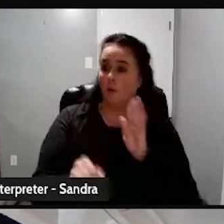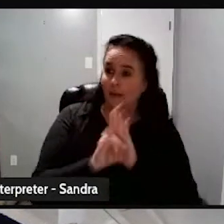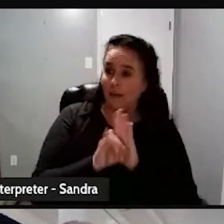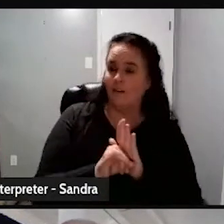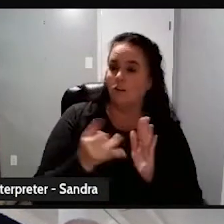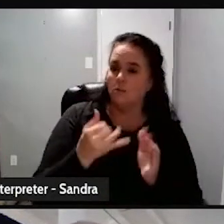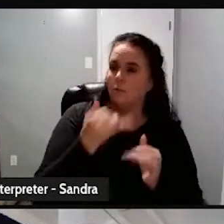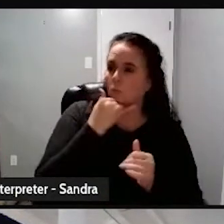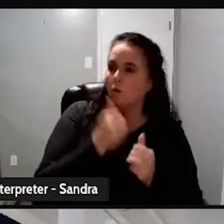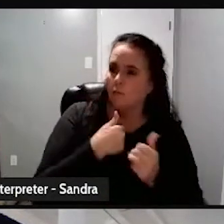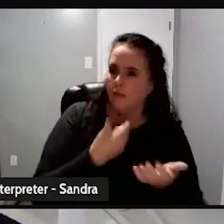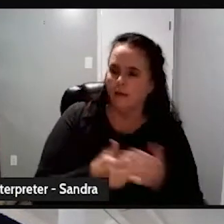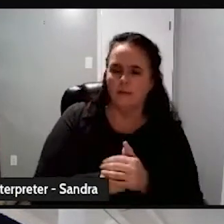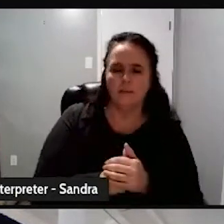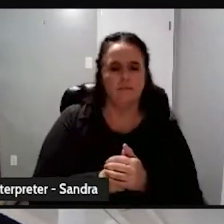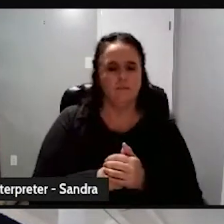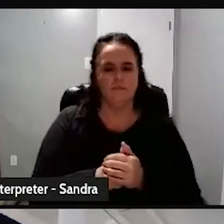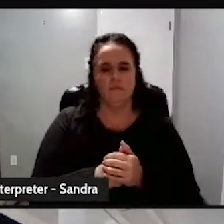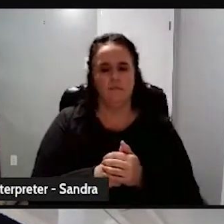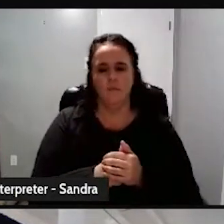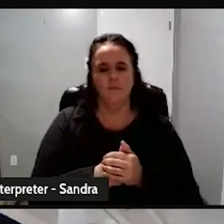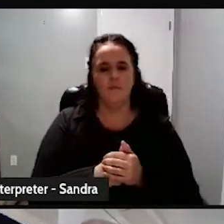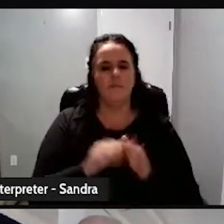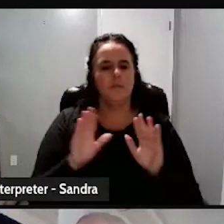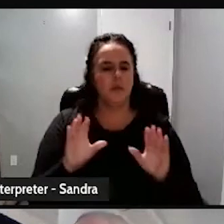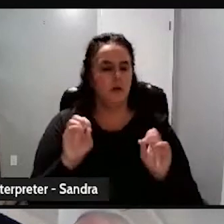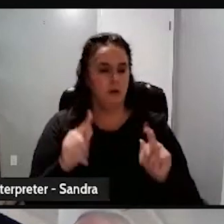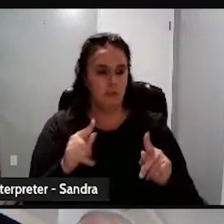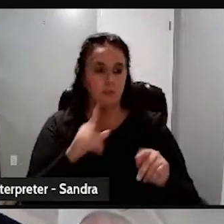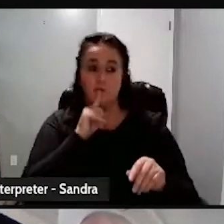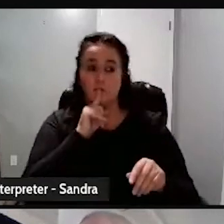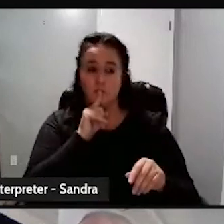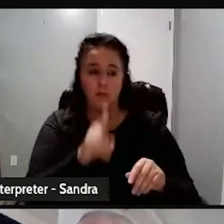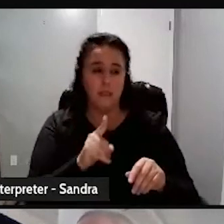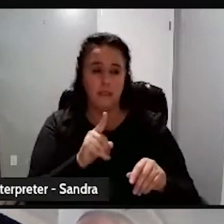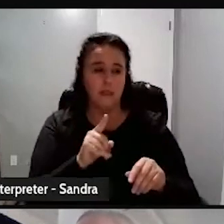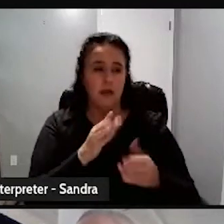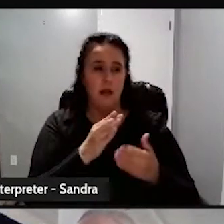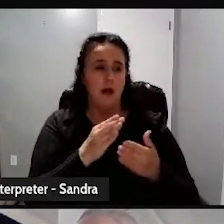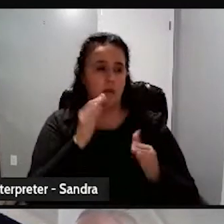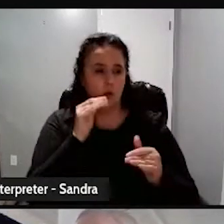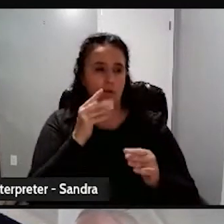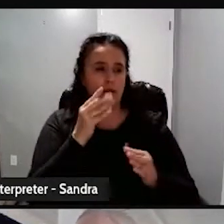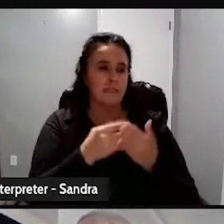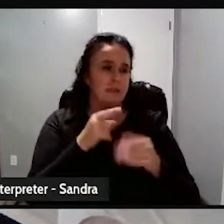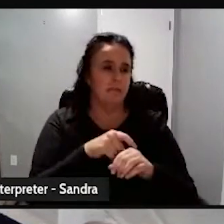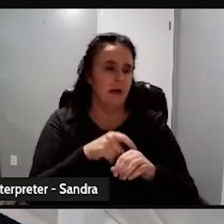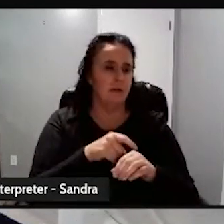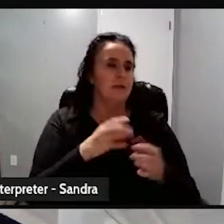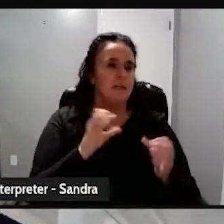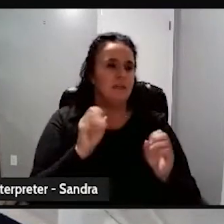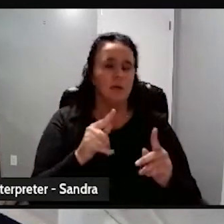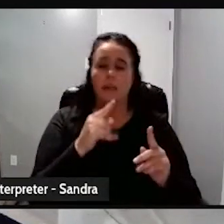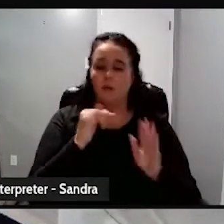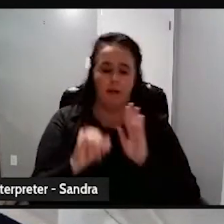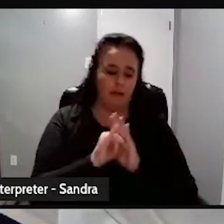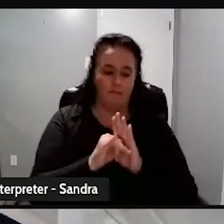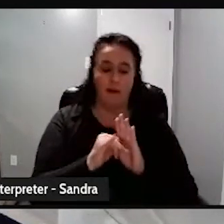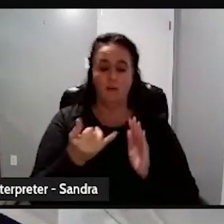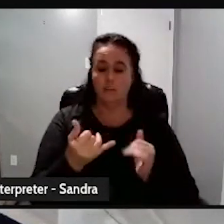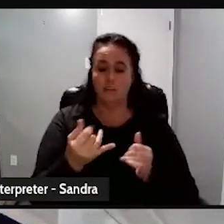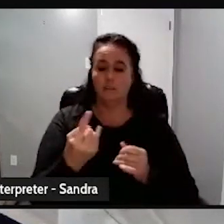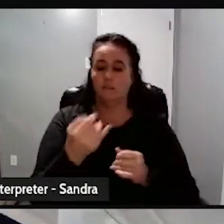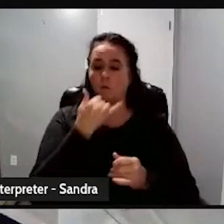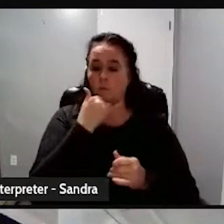that, again, idealistically, I'm hoping at some point it will be okay to know that, say there's something wrong with me and point it